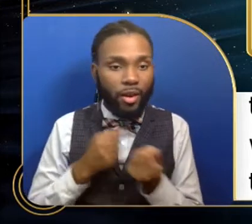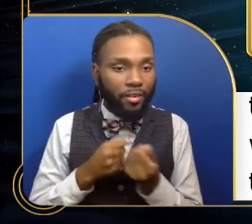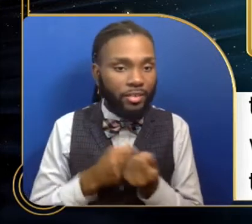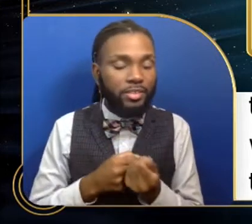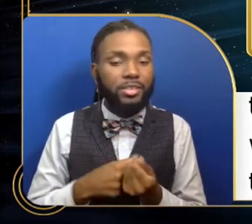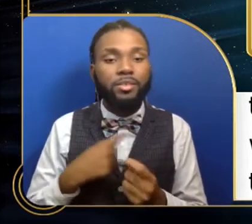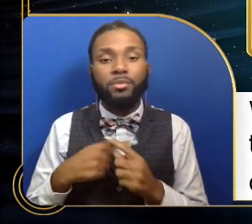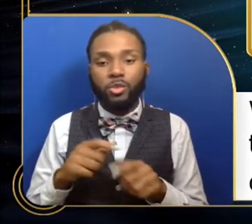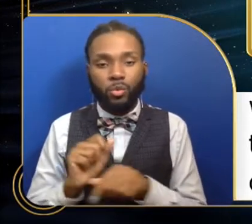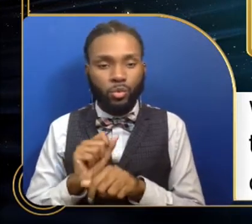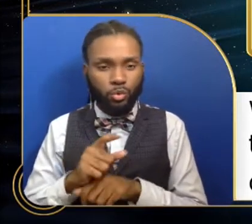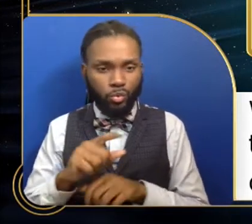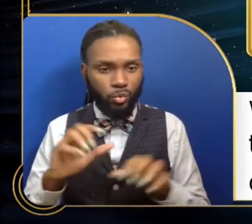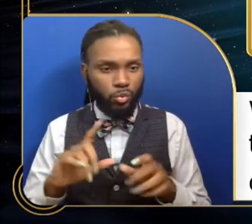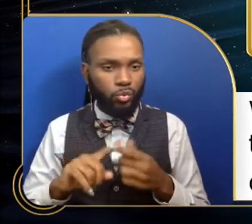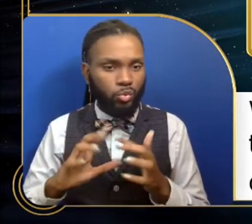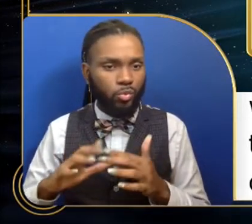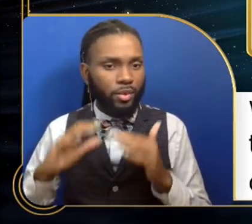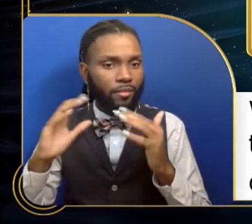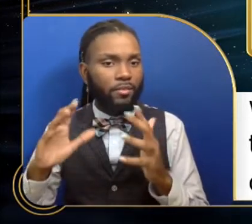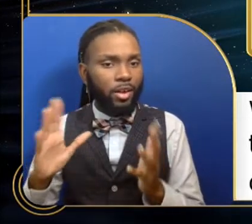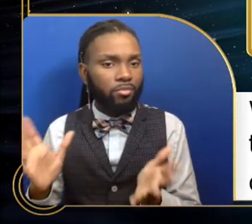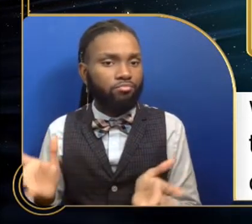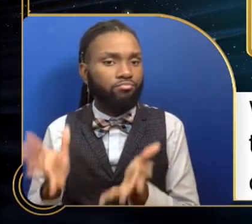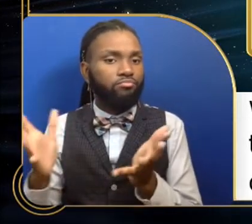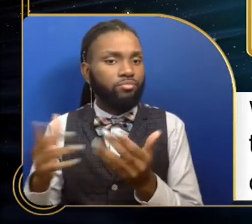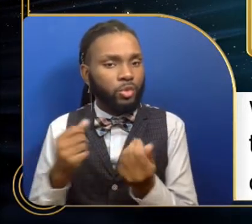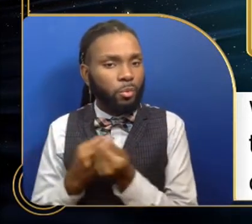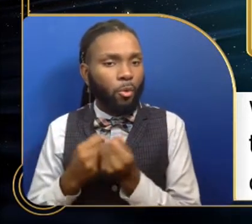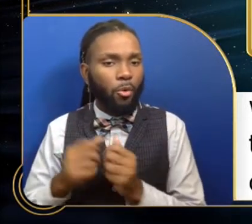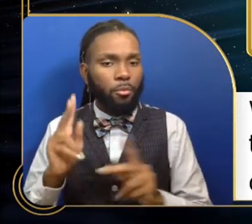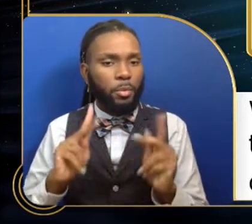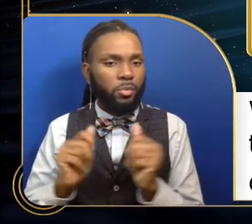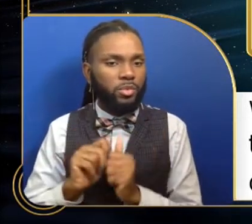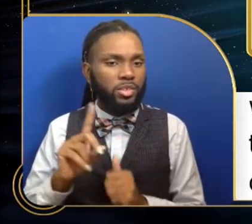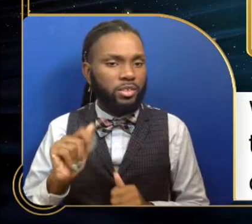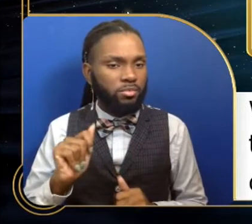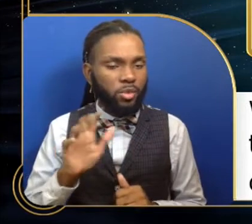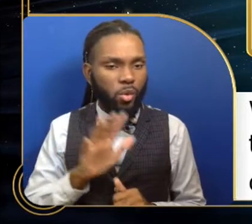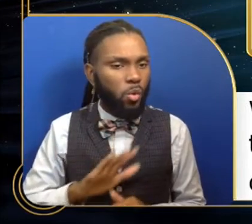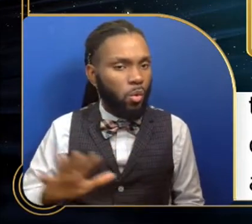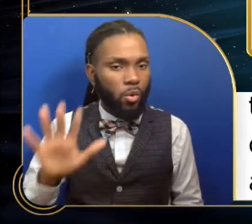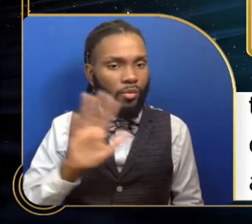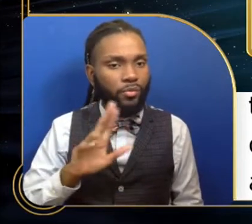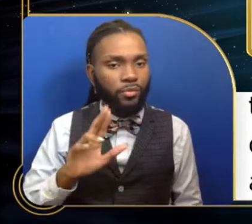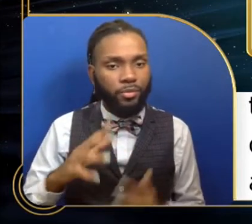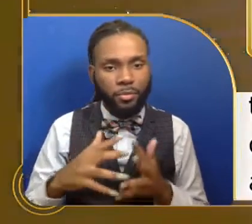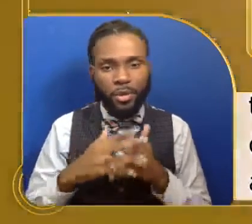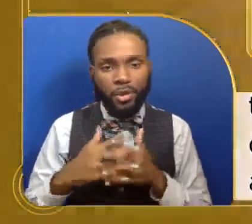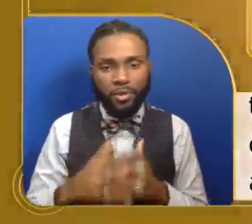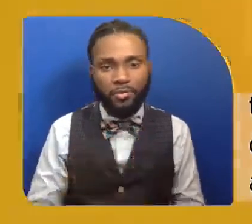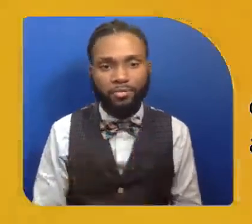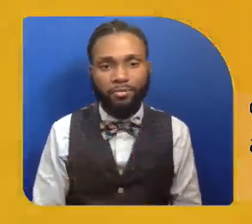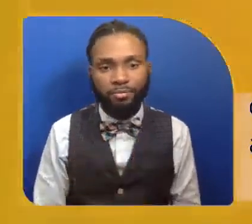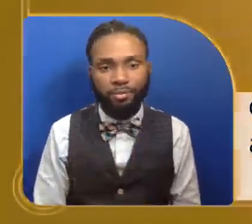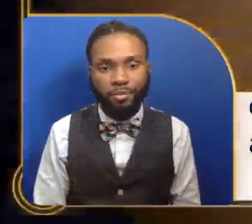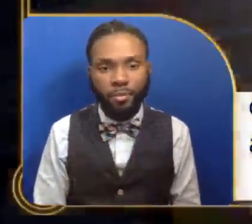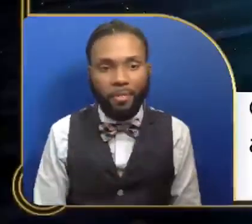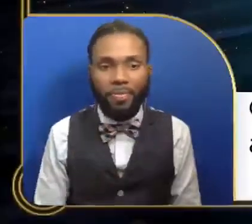lift up and support people with disabilities all across America. Thanks again.